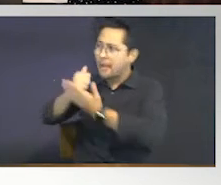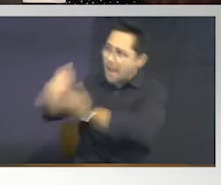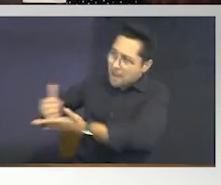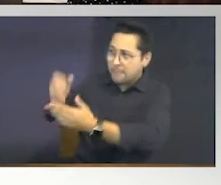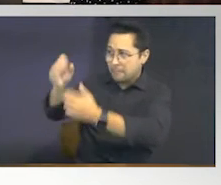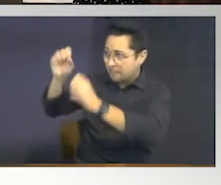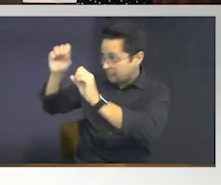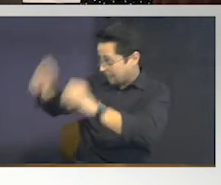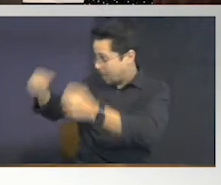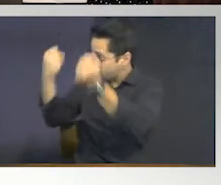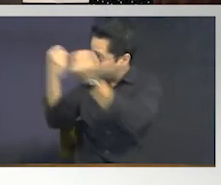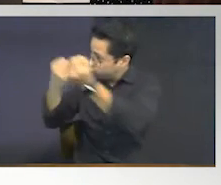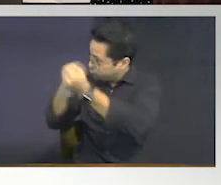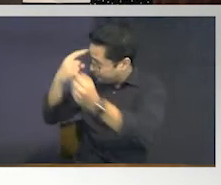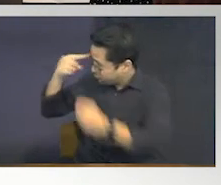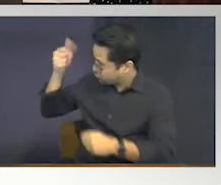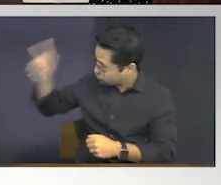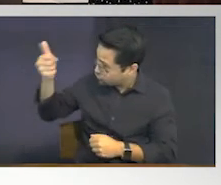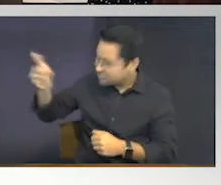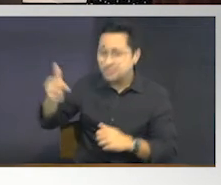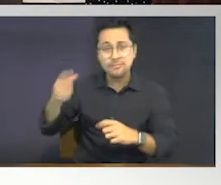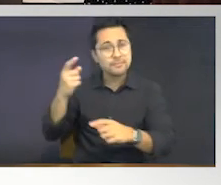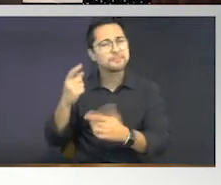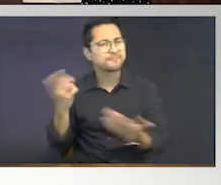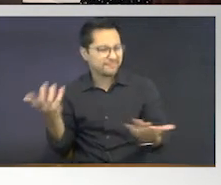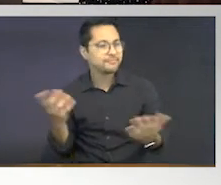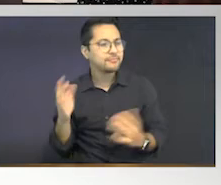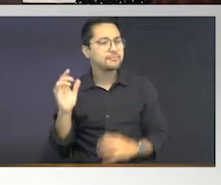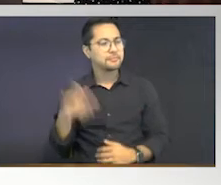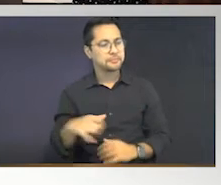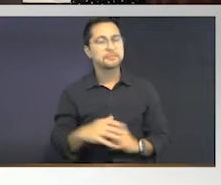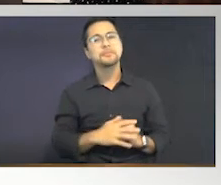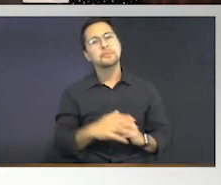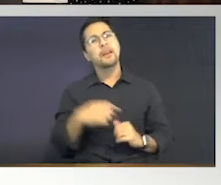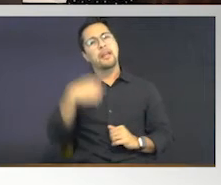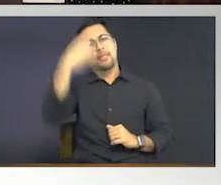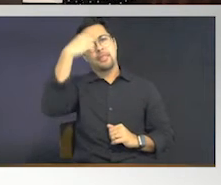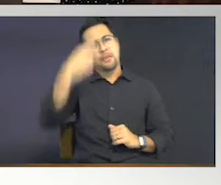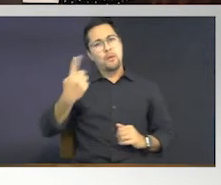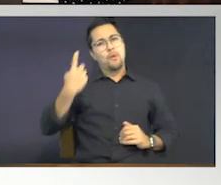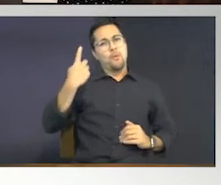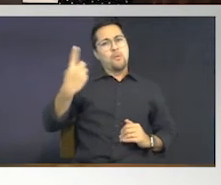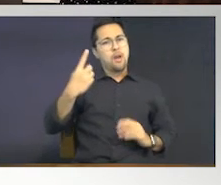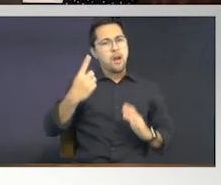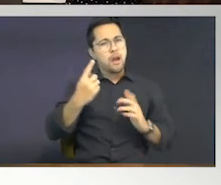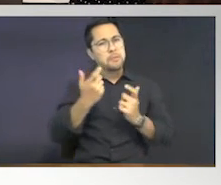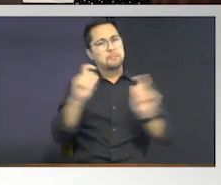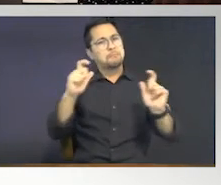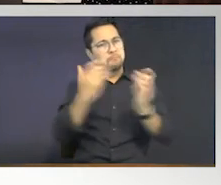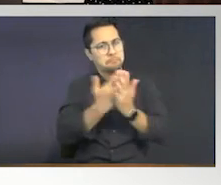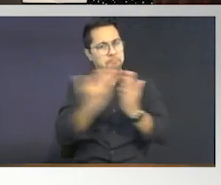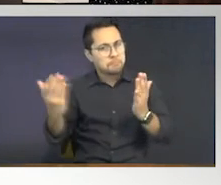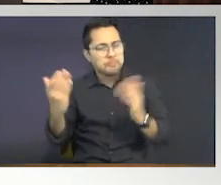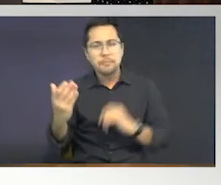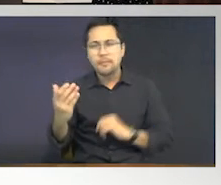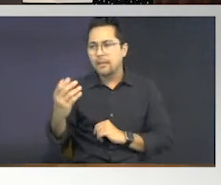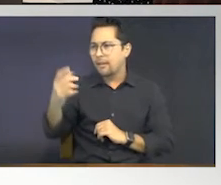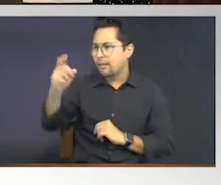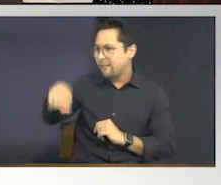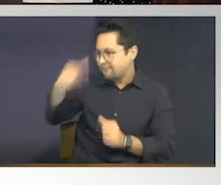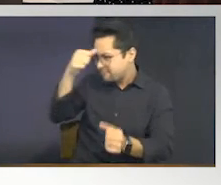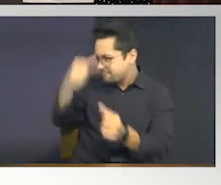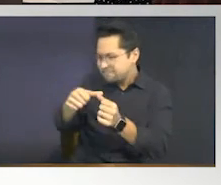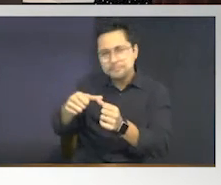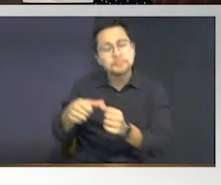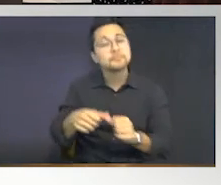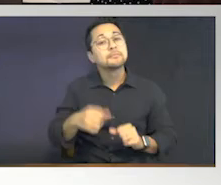for himself, right, with the system. So I think one of the main big things and things to remember